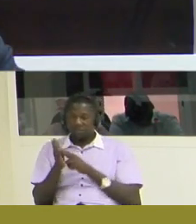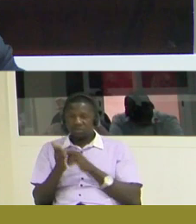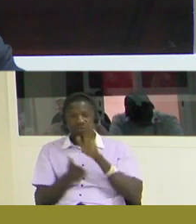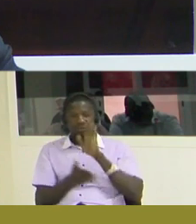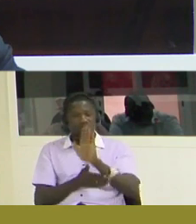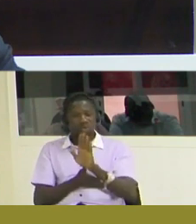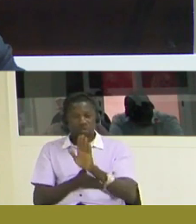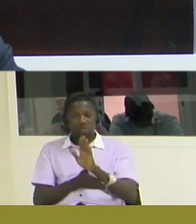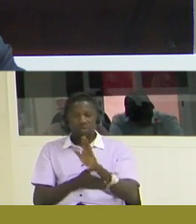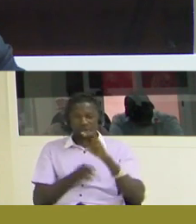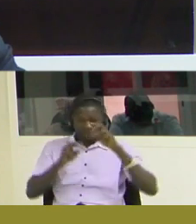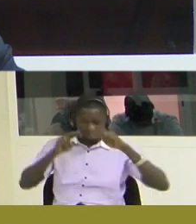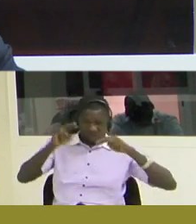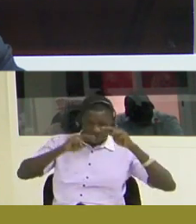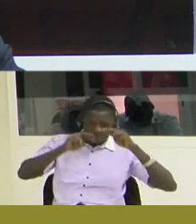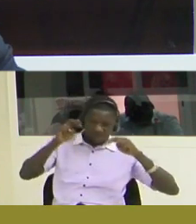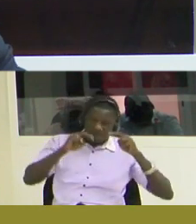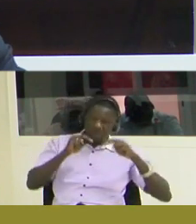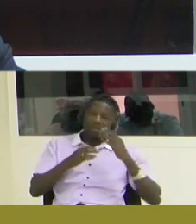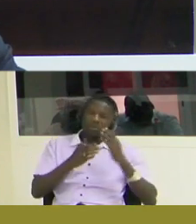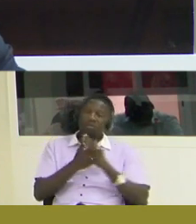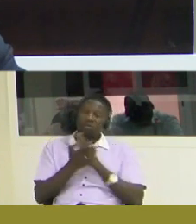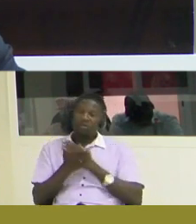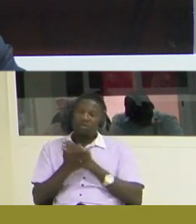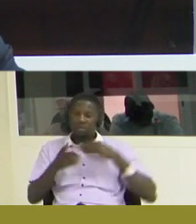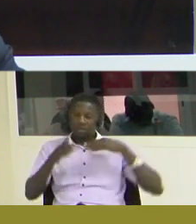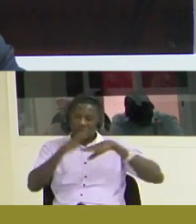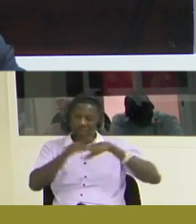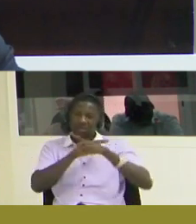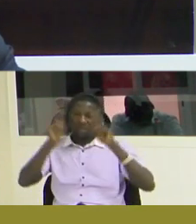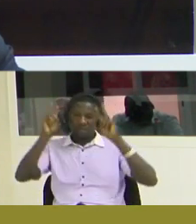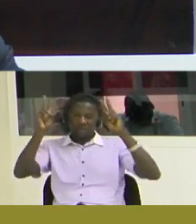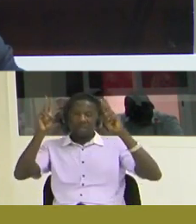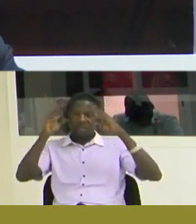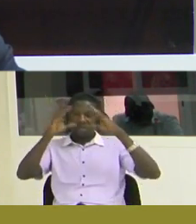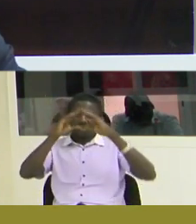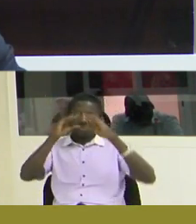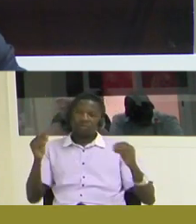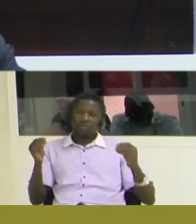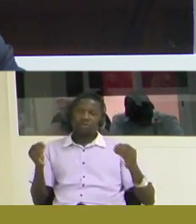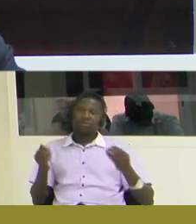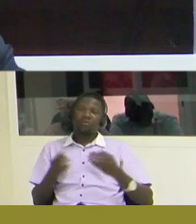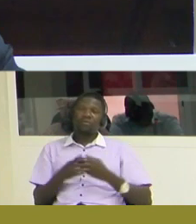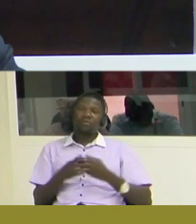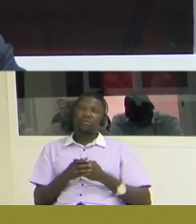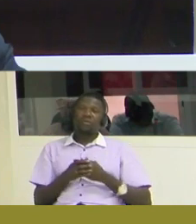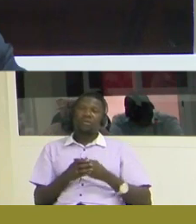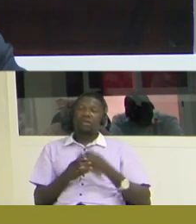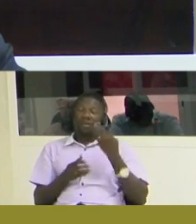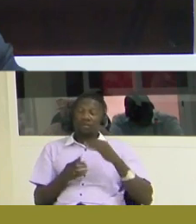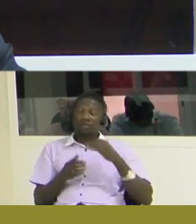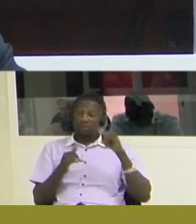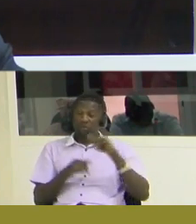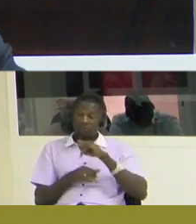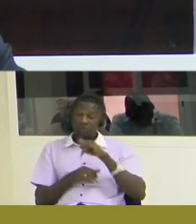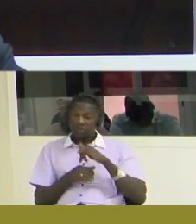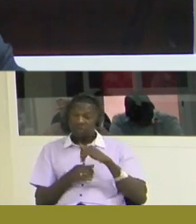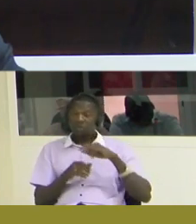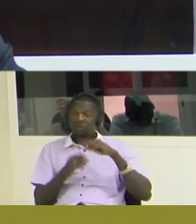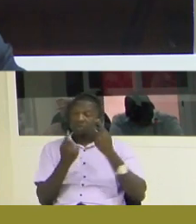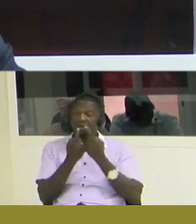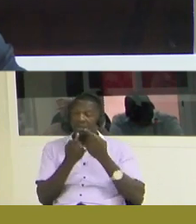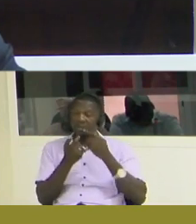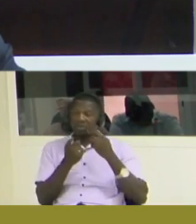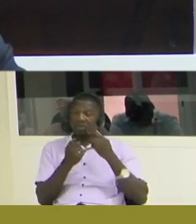before he before he entered a yeah jammies office availing which something drastic could have